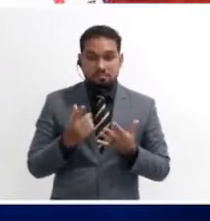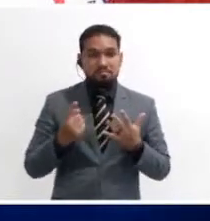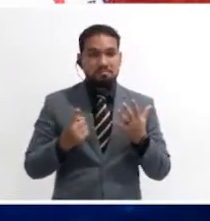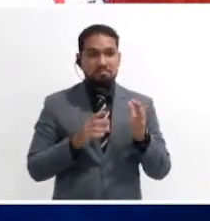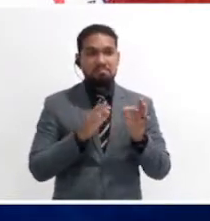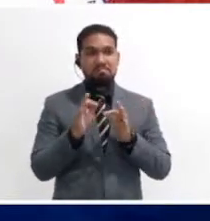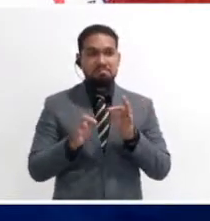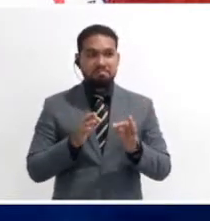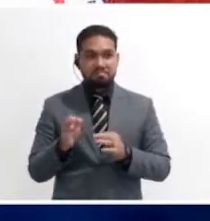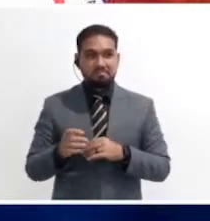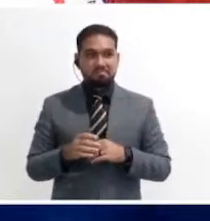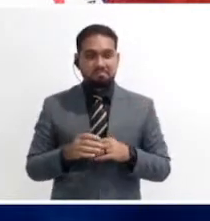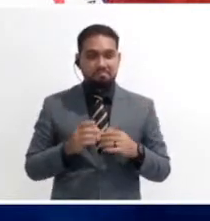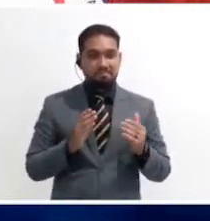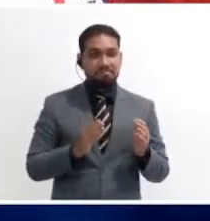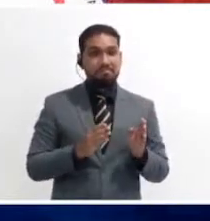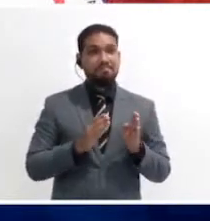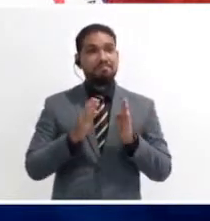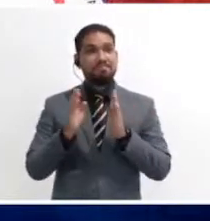And more examples,